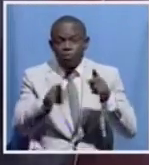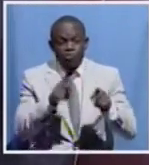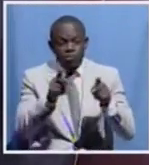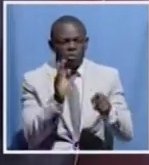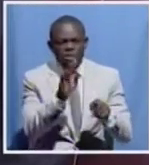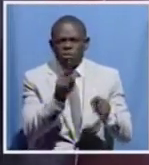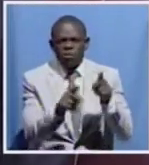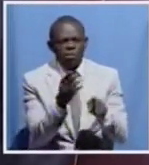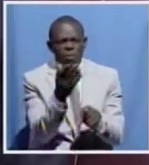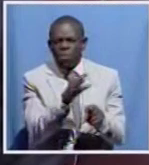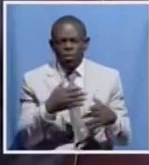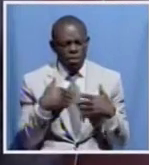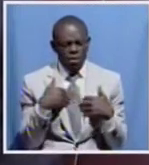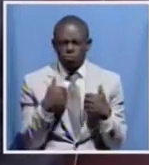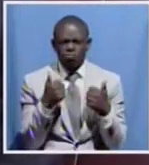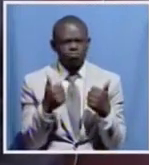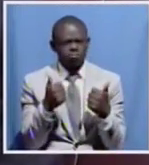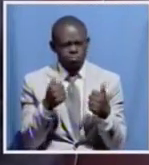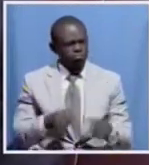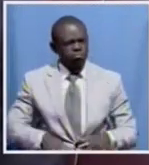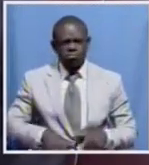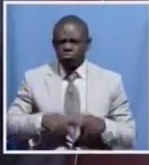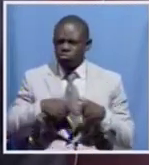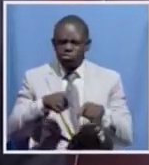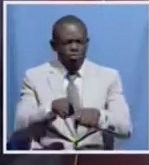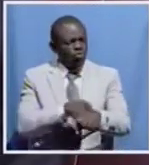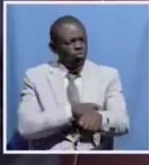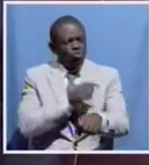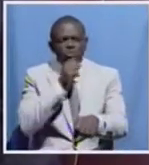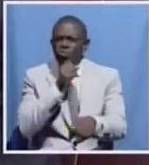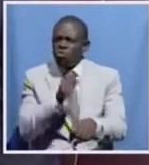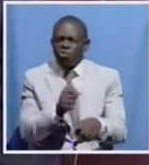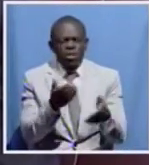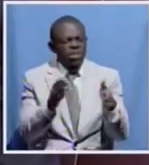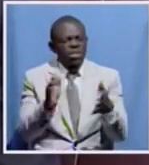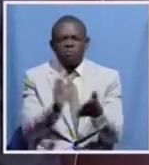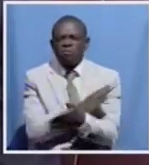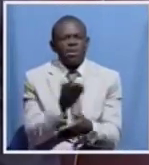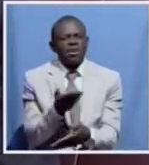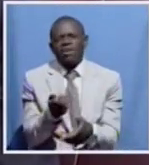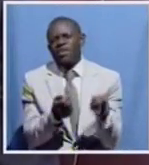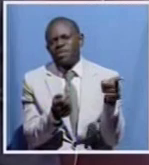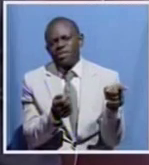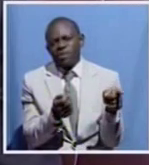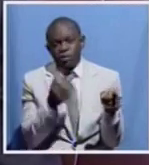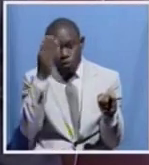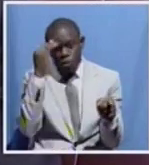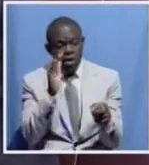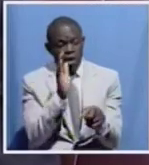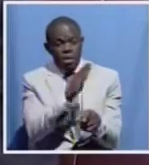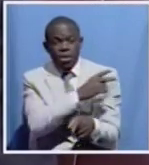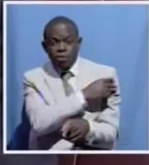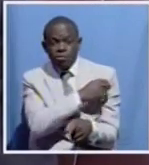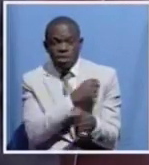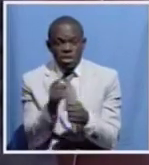but in that part of Europe. So, for instance, we came in Zambia in July to look